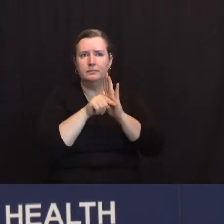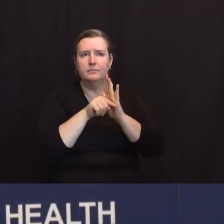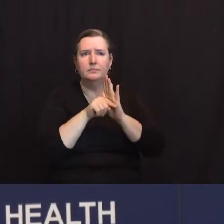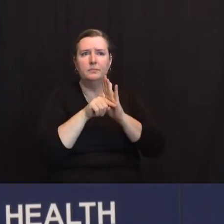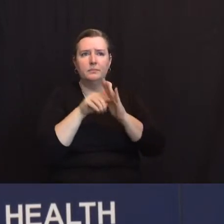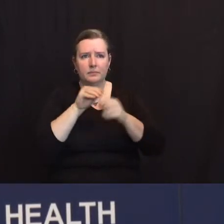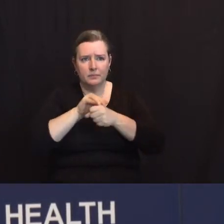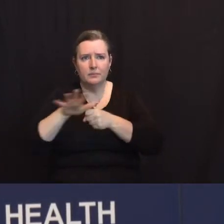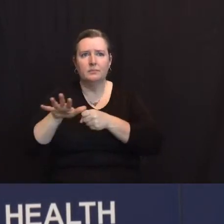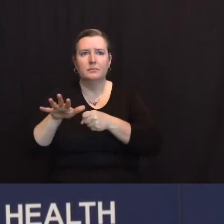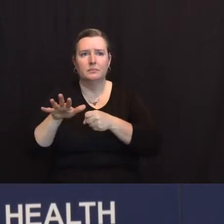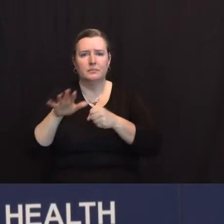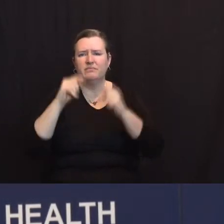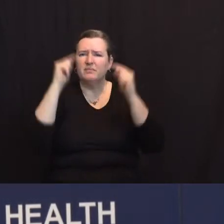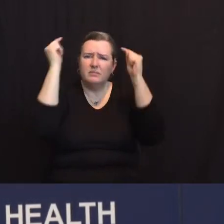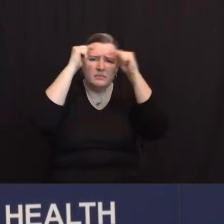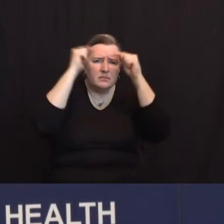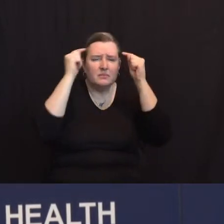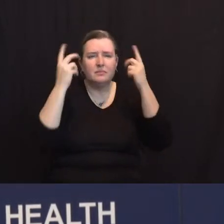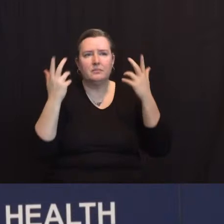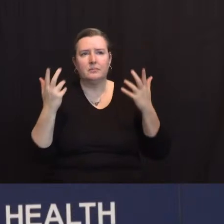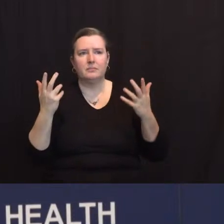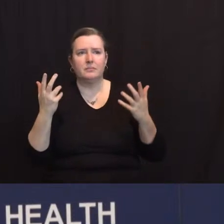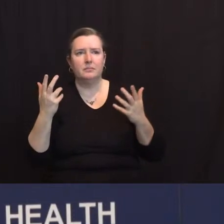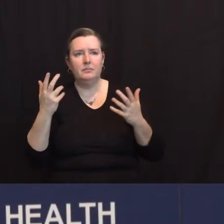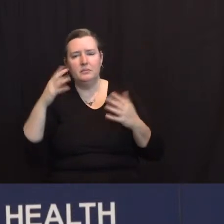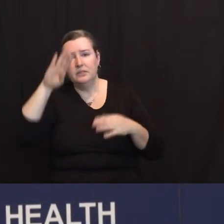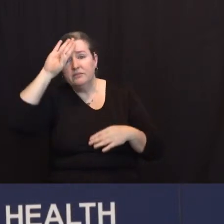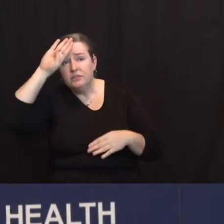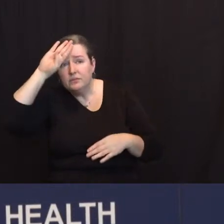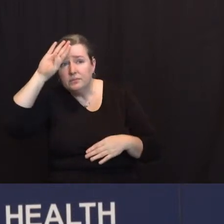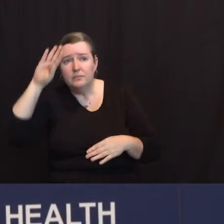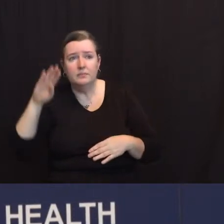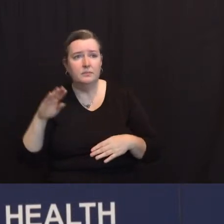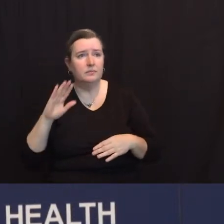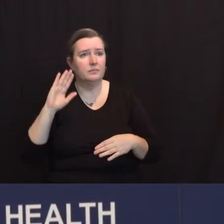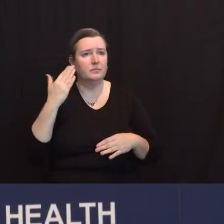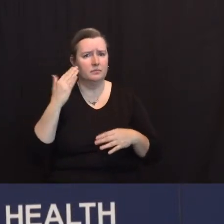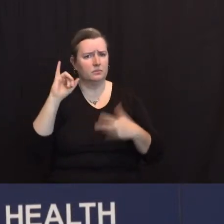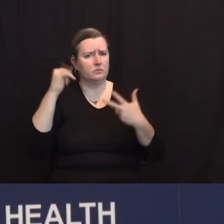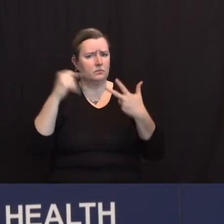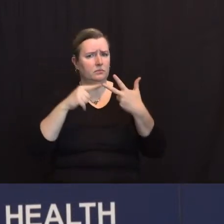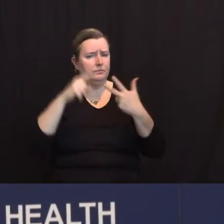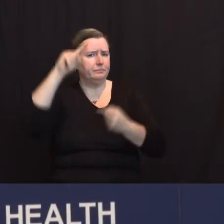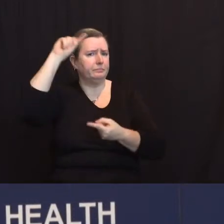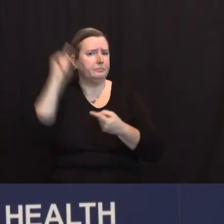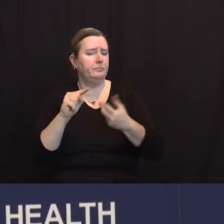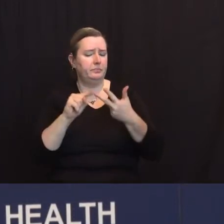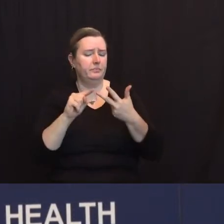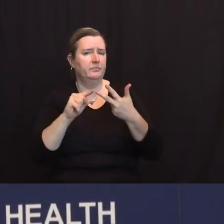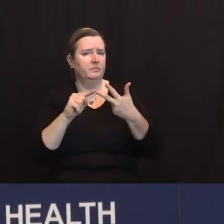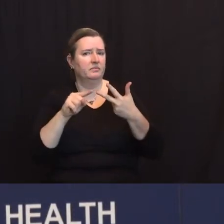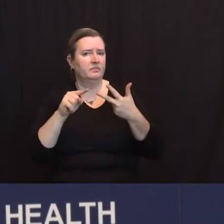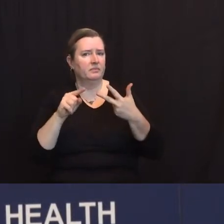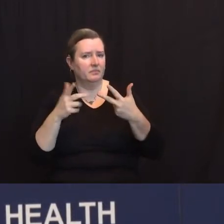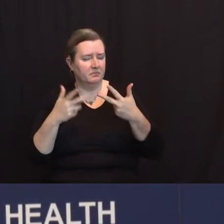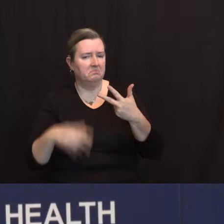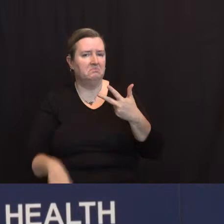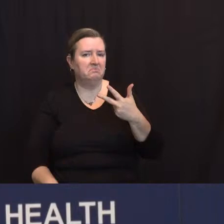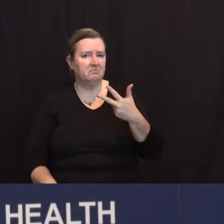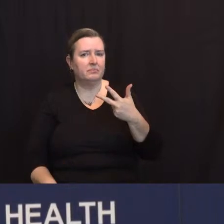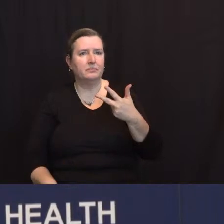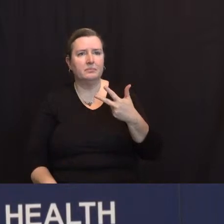the J&J Janssen vaccine actually has less of those side effects than the 2 mRNA